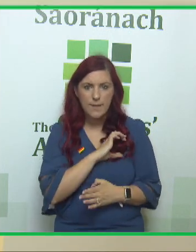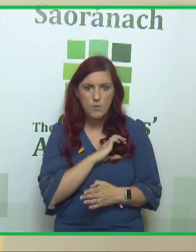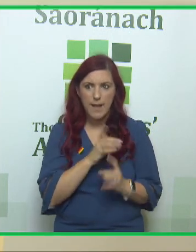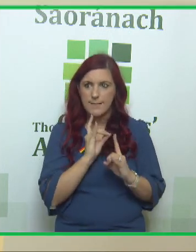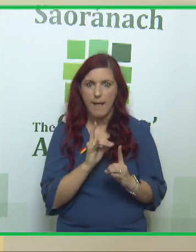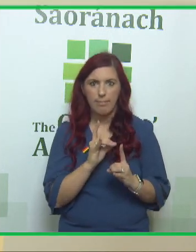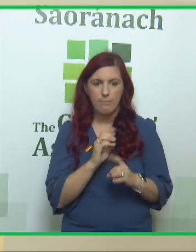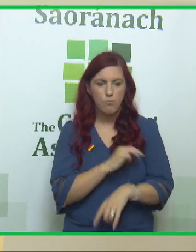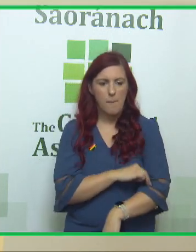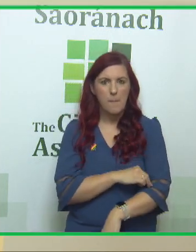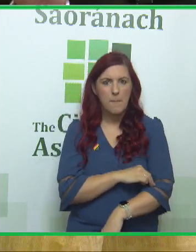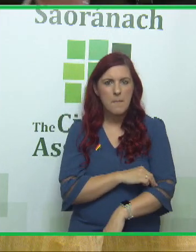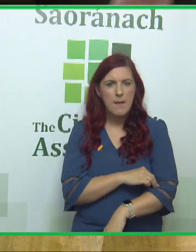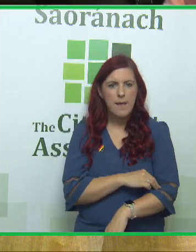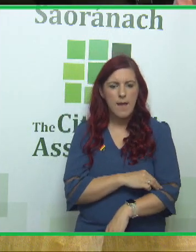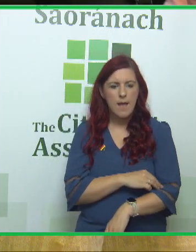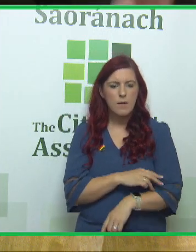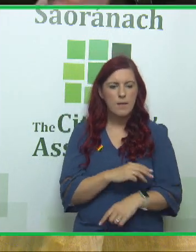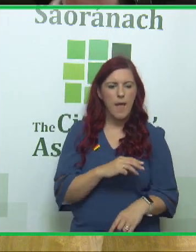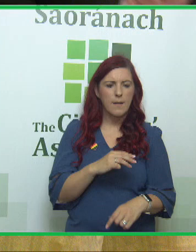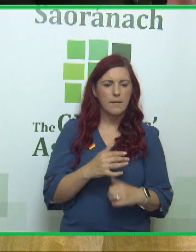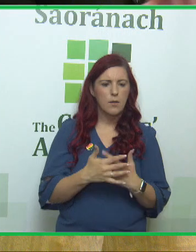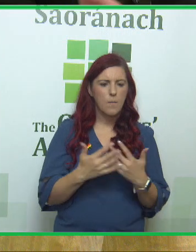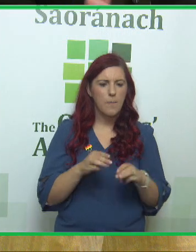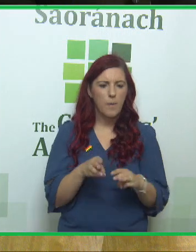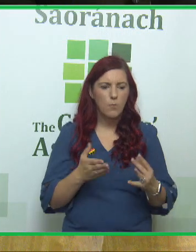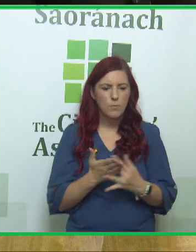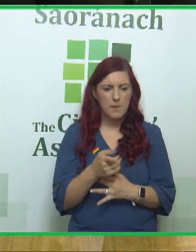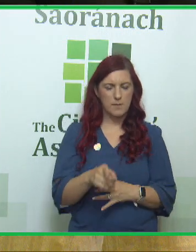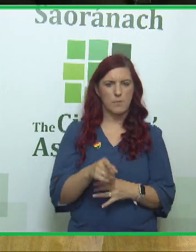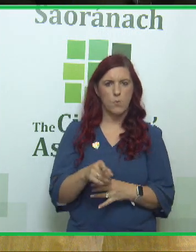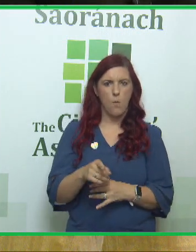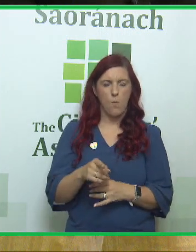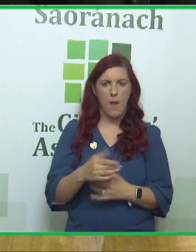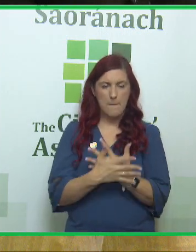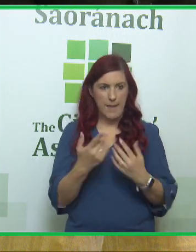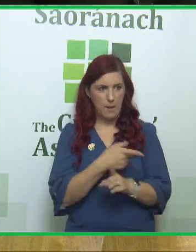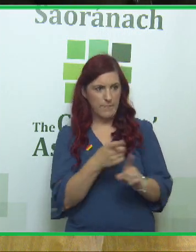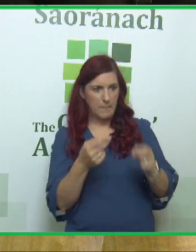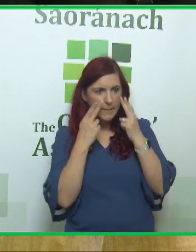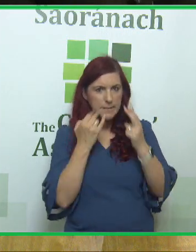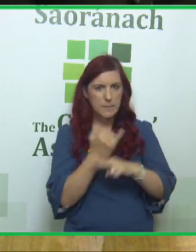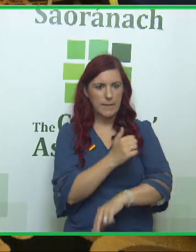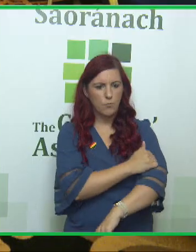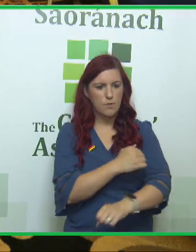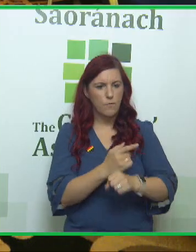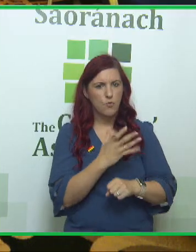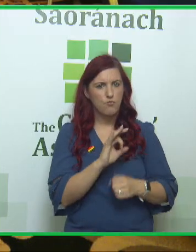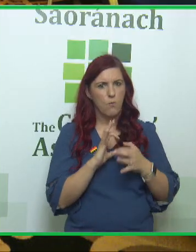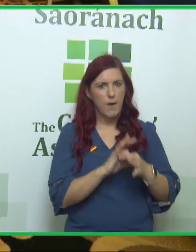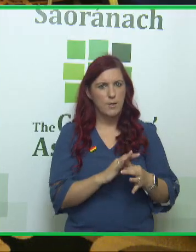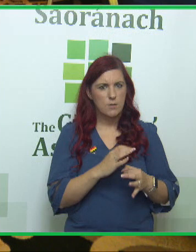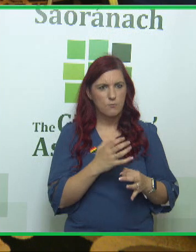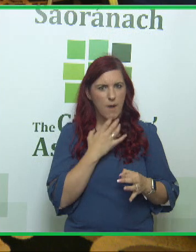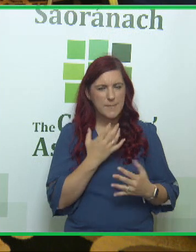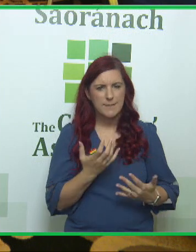problem. And then the number of people in prison, like how many of them really need to be in prison for drug-related offences in the first place? So